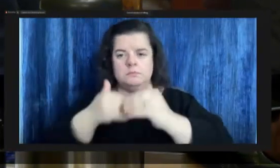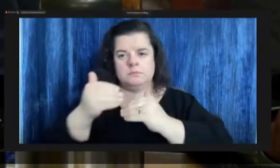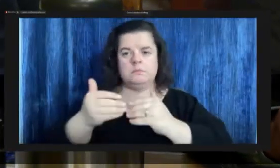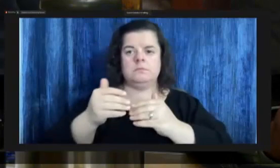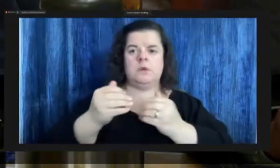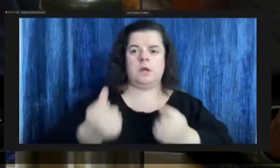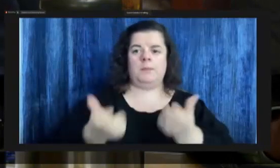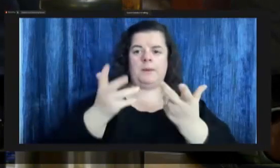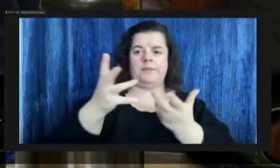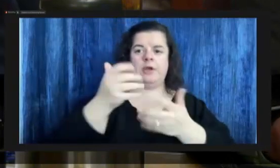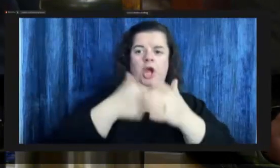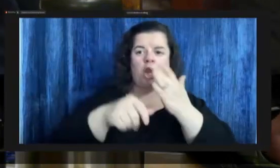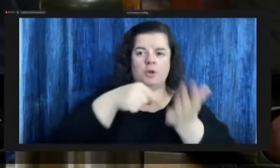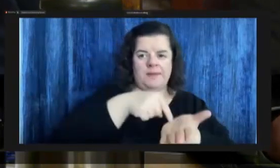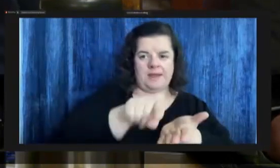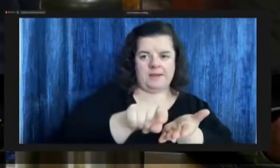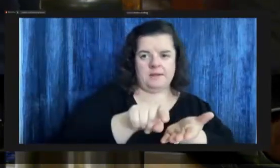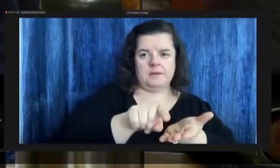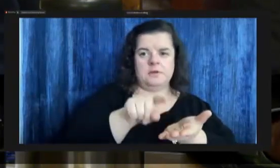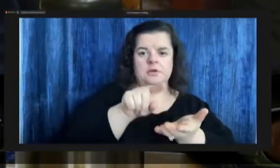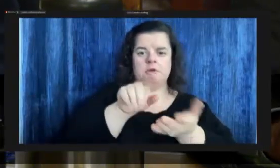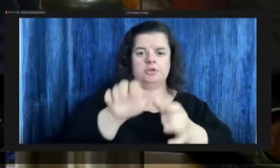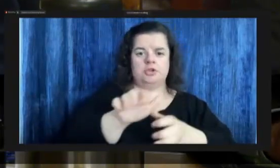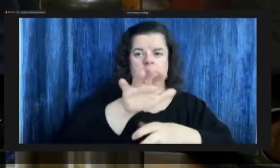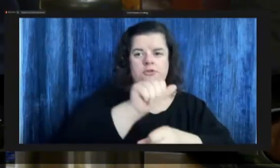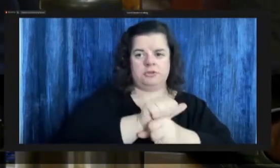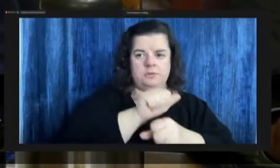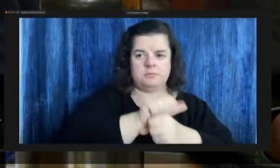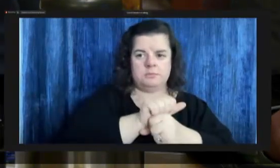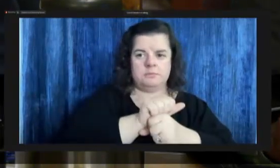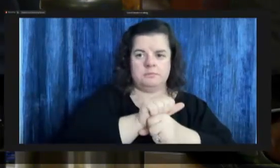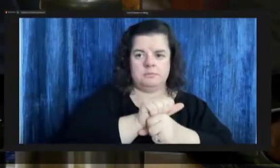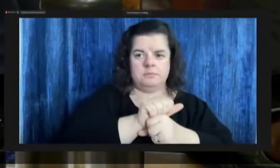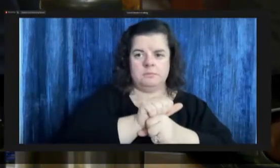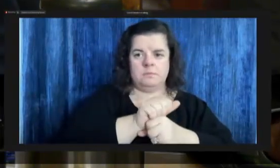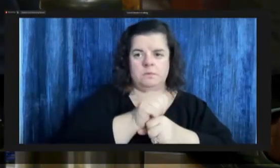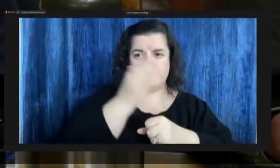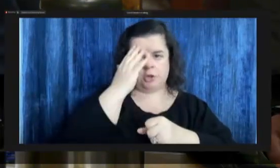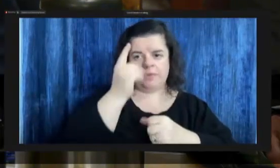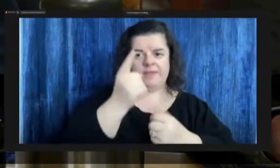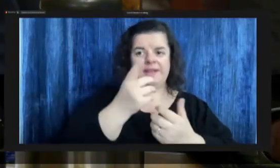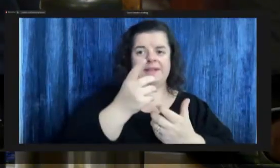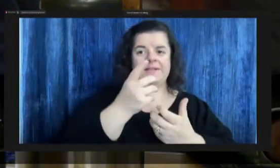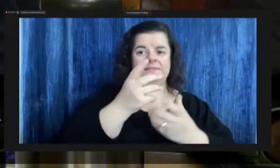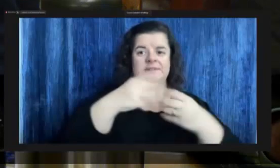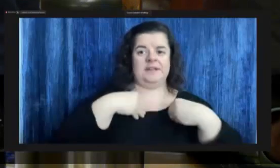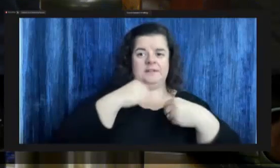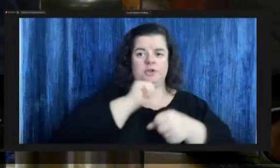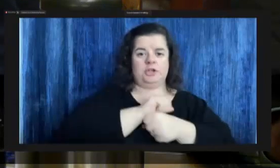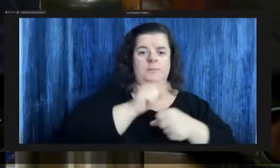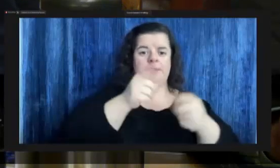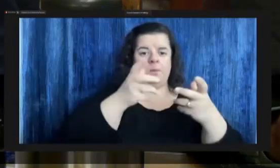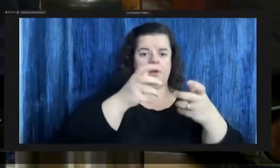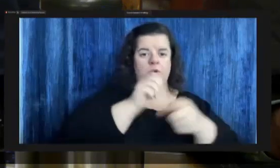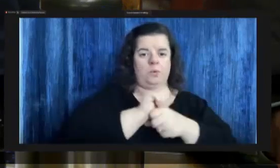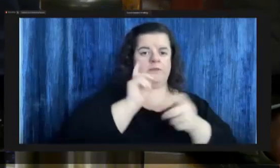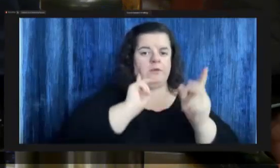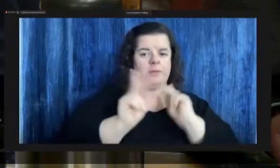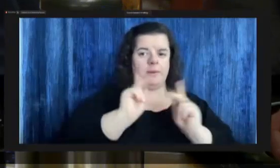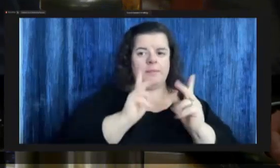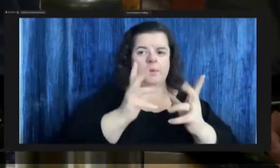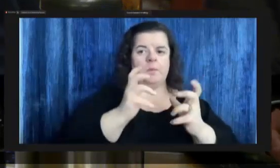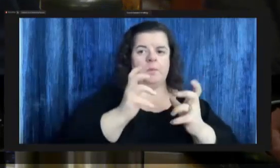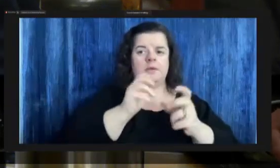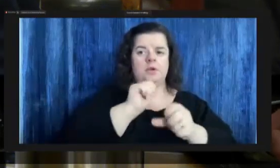they're underpaid to do the job. And I know that they take the job because they want to work for the public and they want to work for